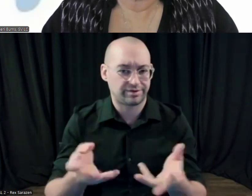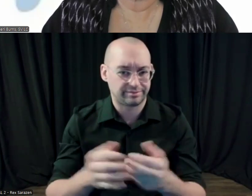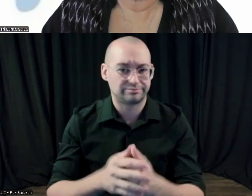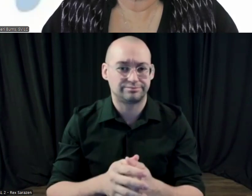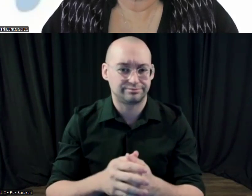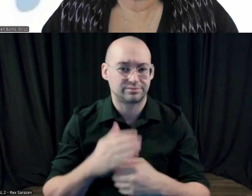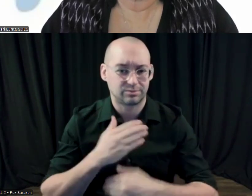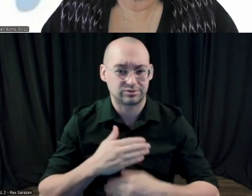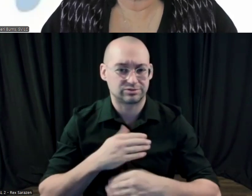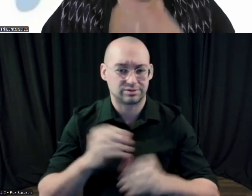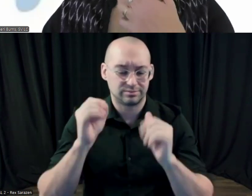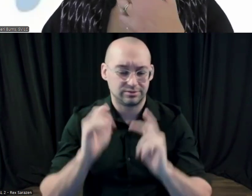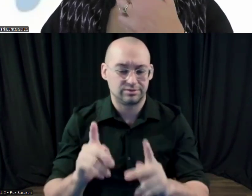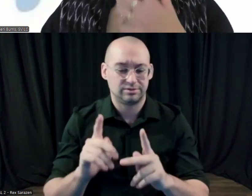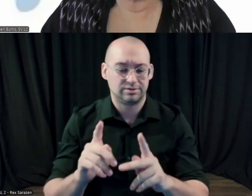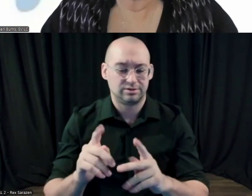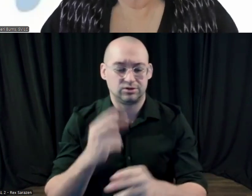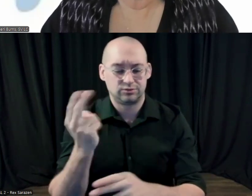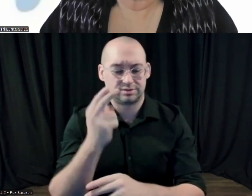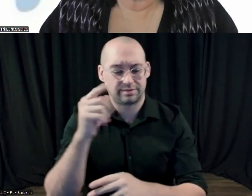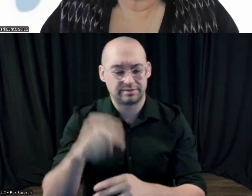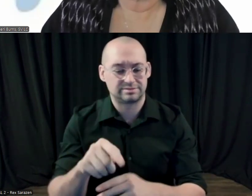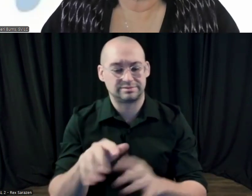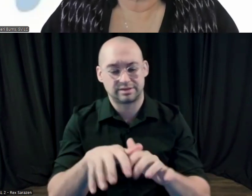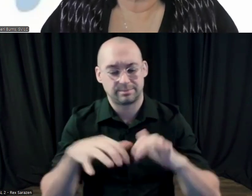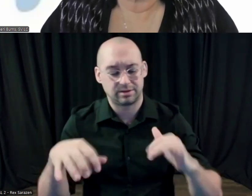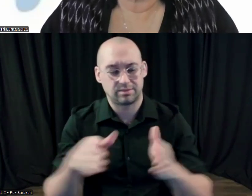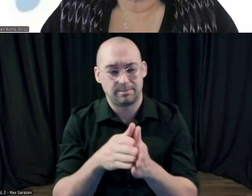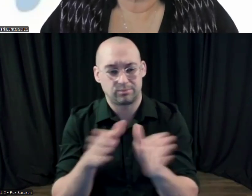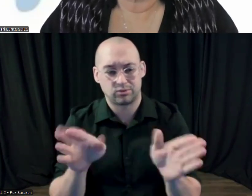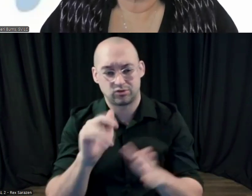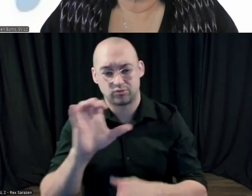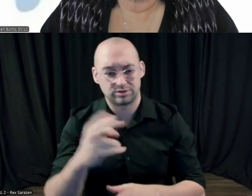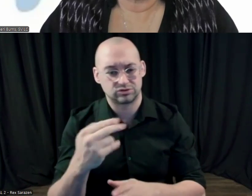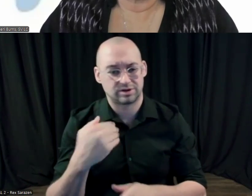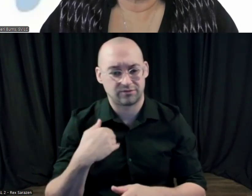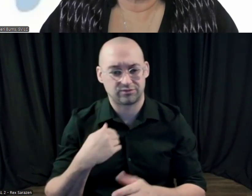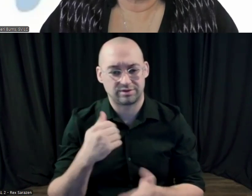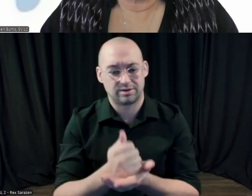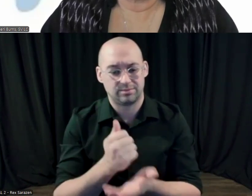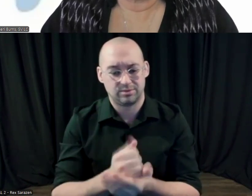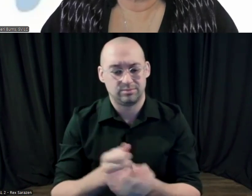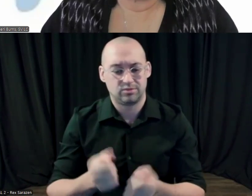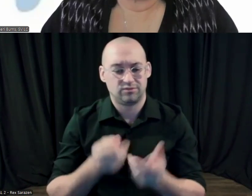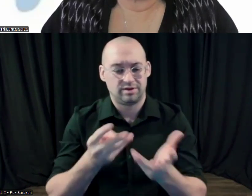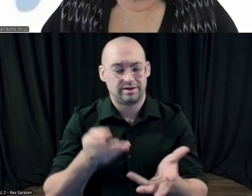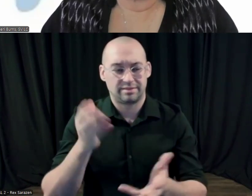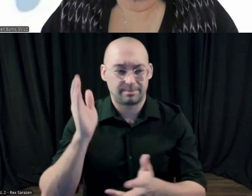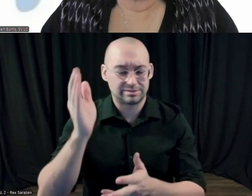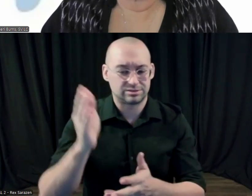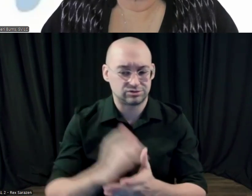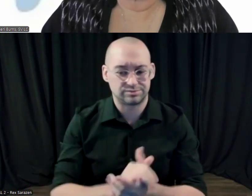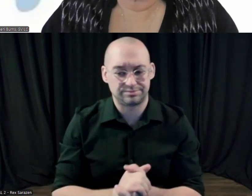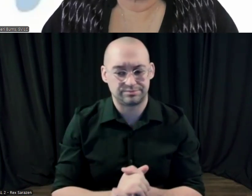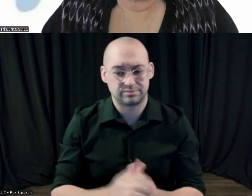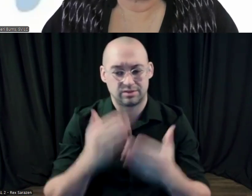opportunity to use this committee and the broad reach that you have to help provide out this messaging. Great. Thank you, Joseph.